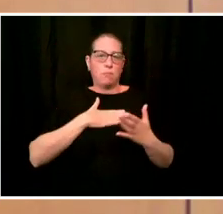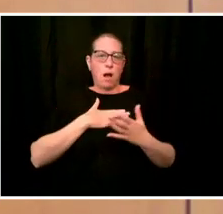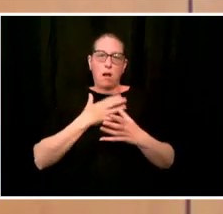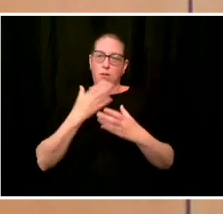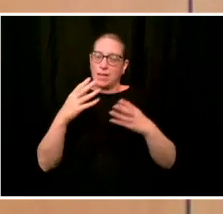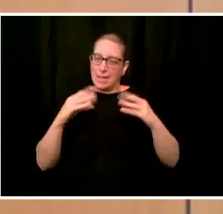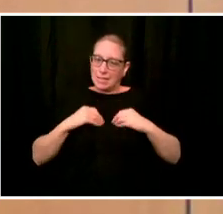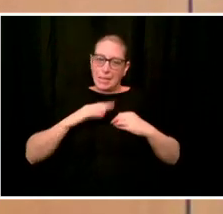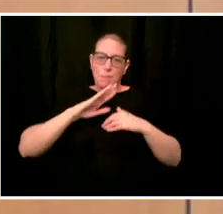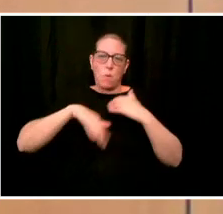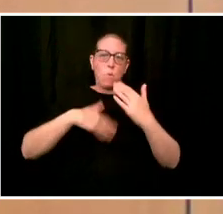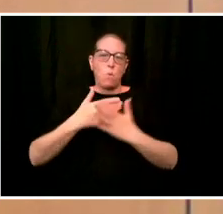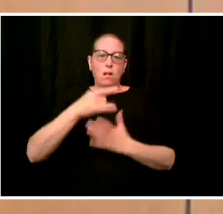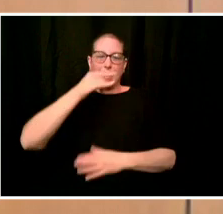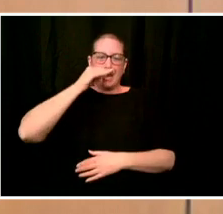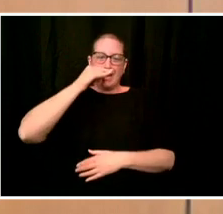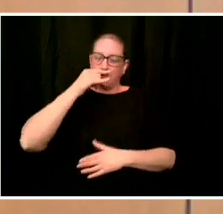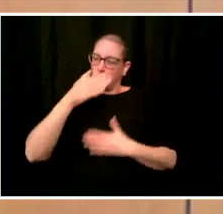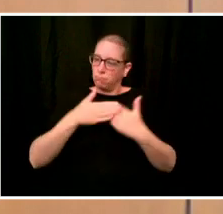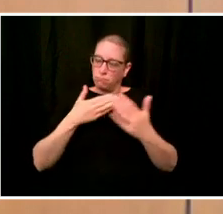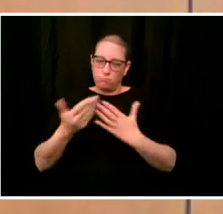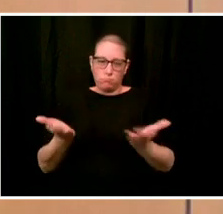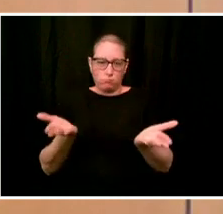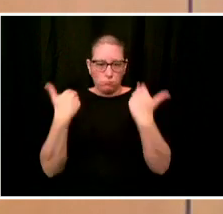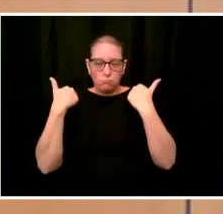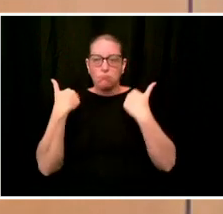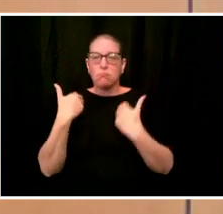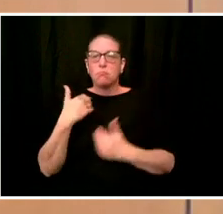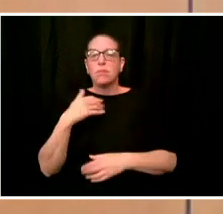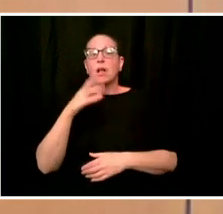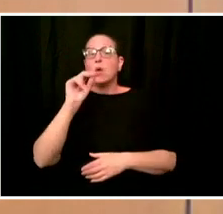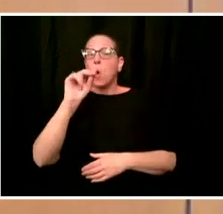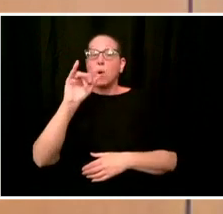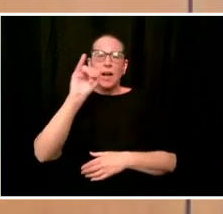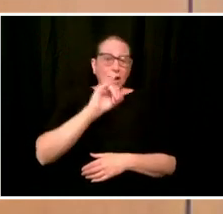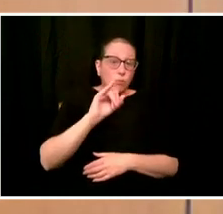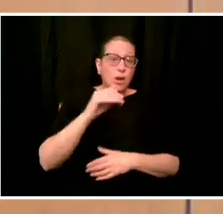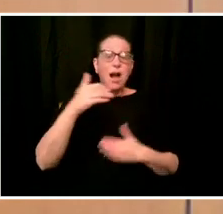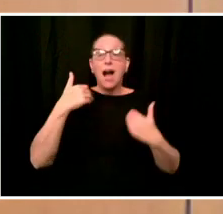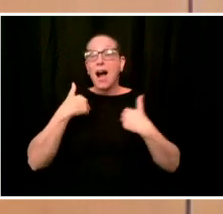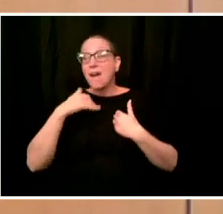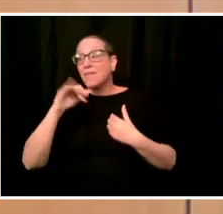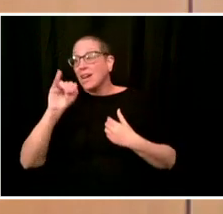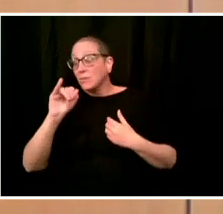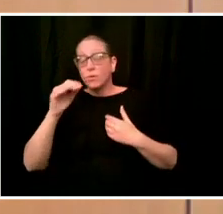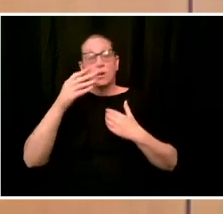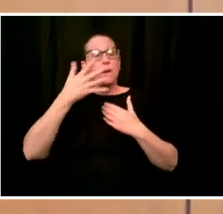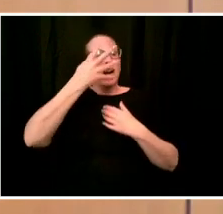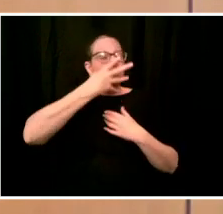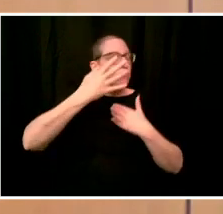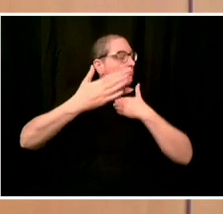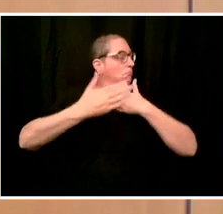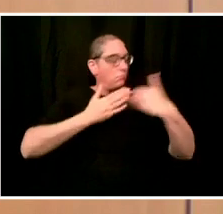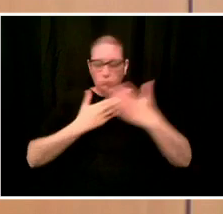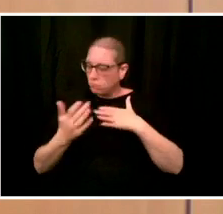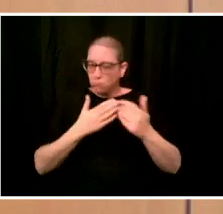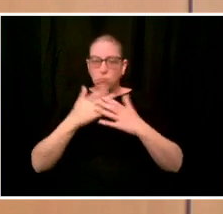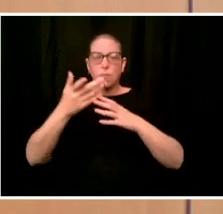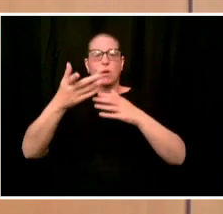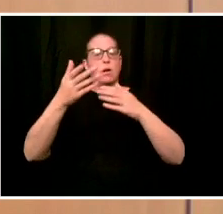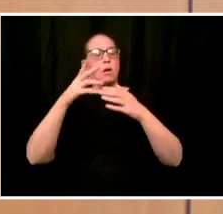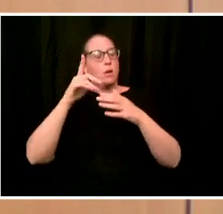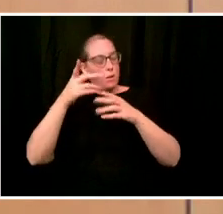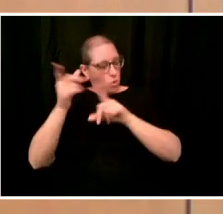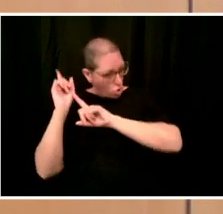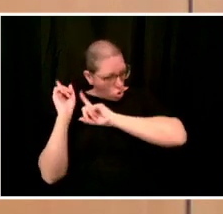irrespective of their insurance status. There really should be no barriers for parents to have their children assessed, especially